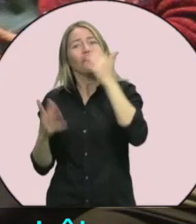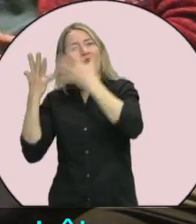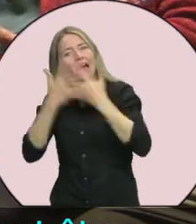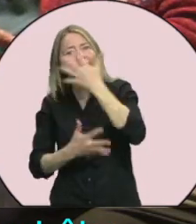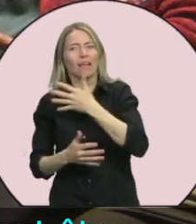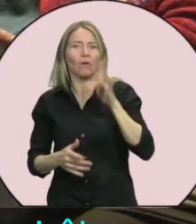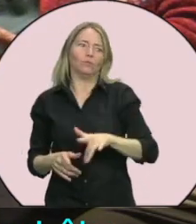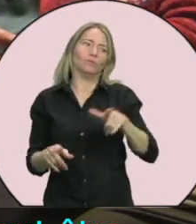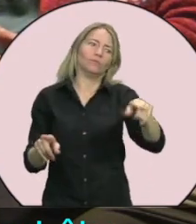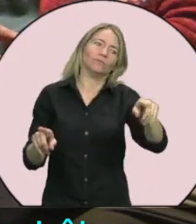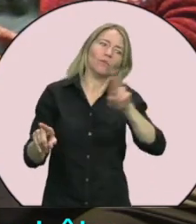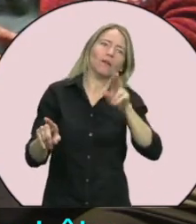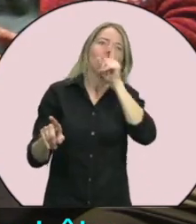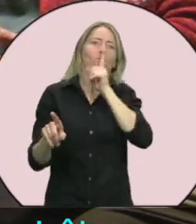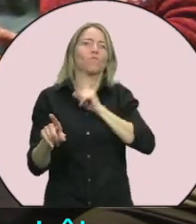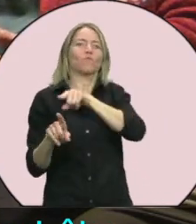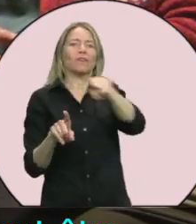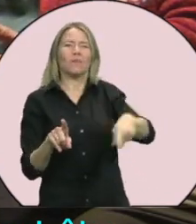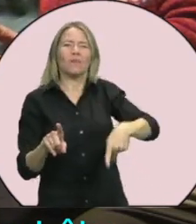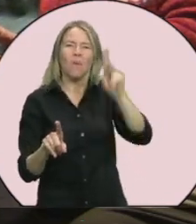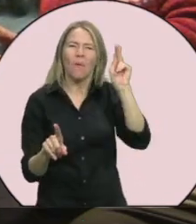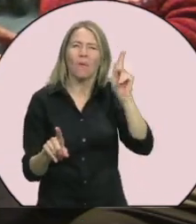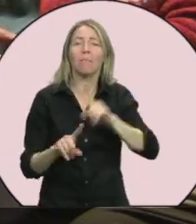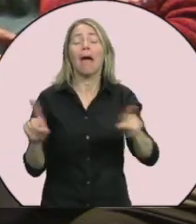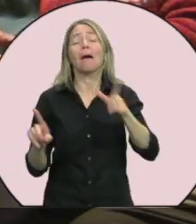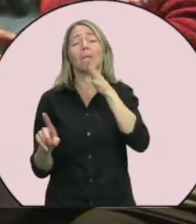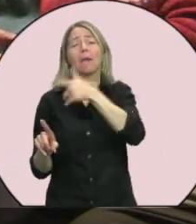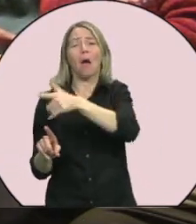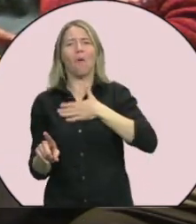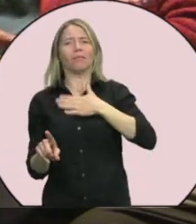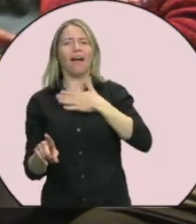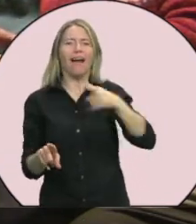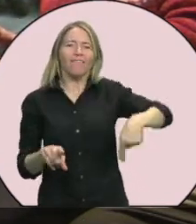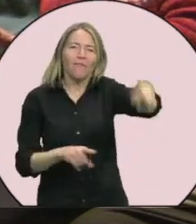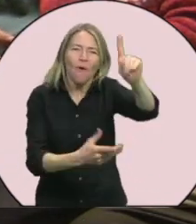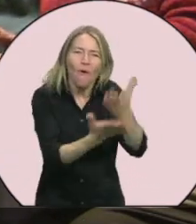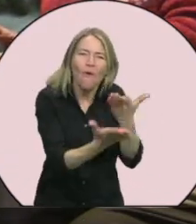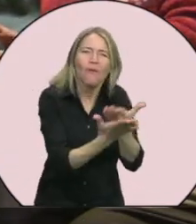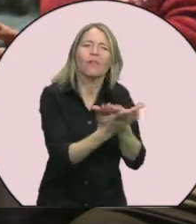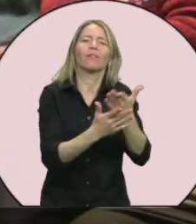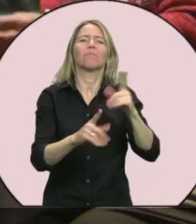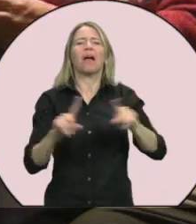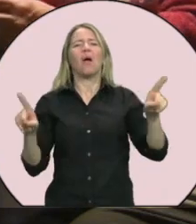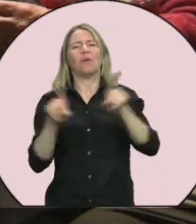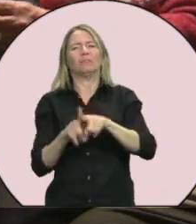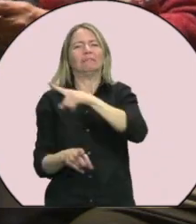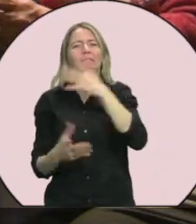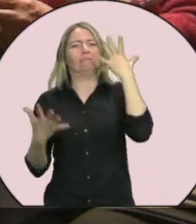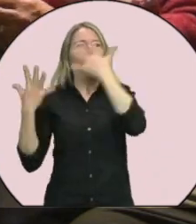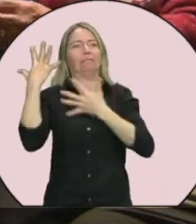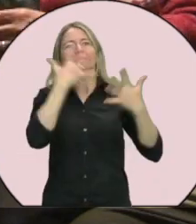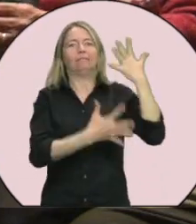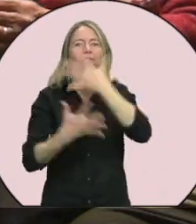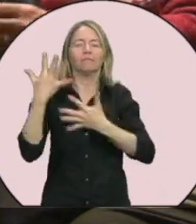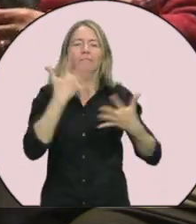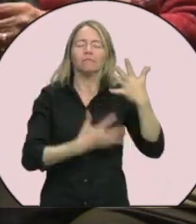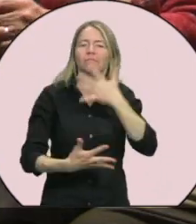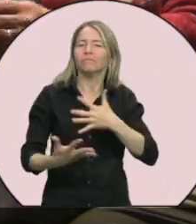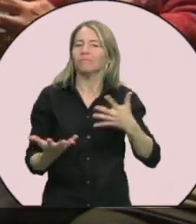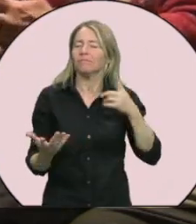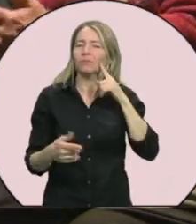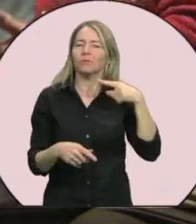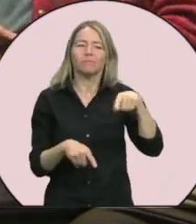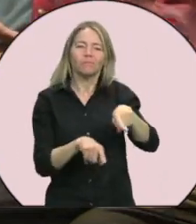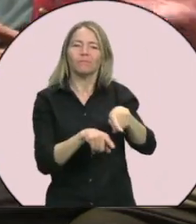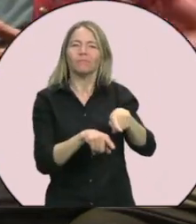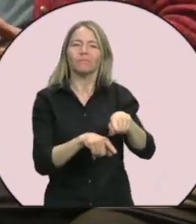her mom might have missed her too much. Yeah. One thing that was she was glad she went to school, but she was at the